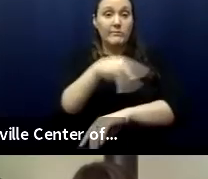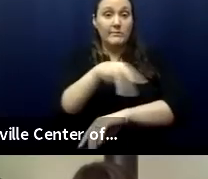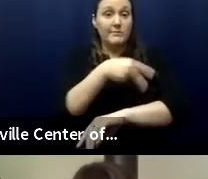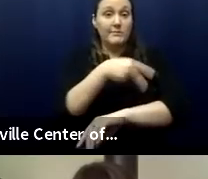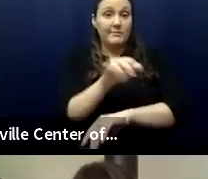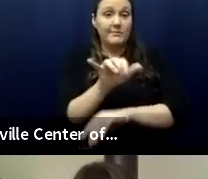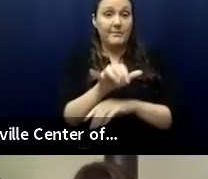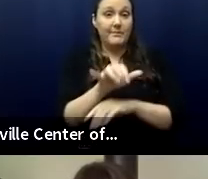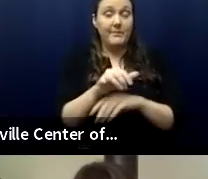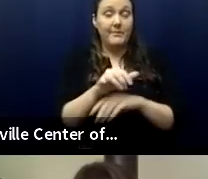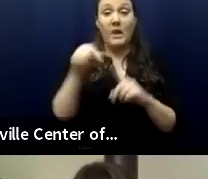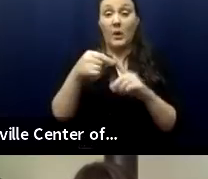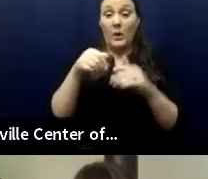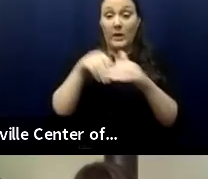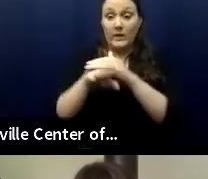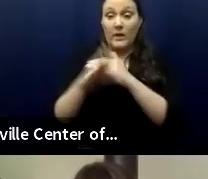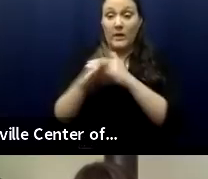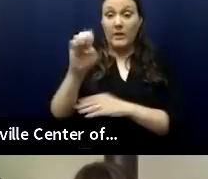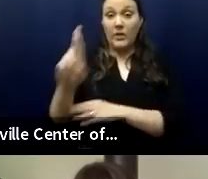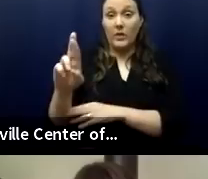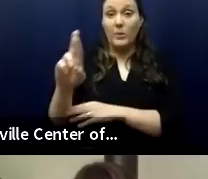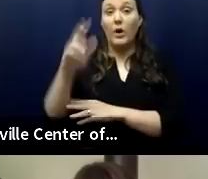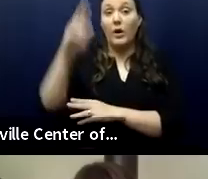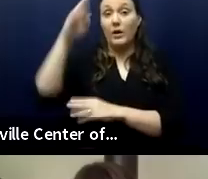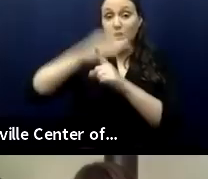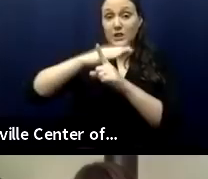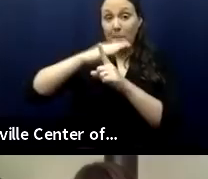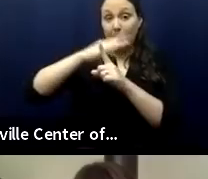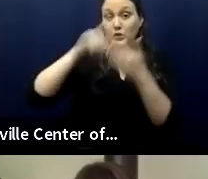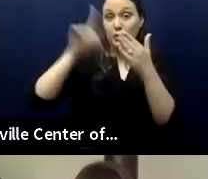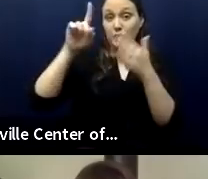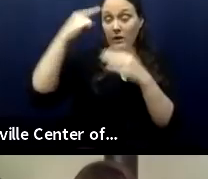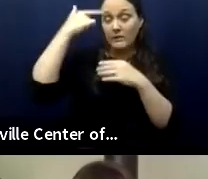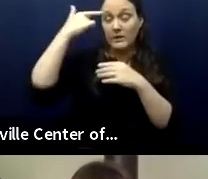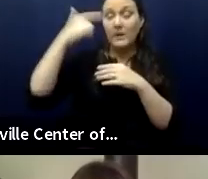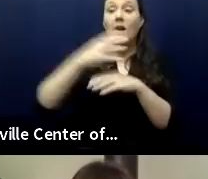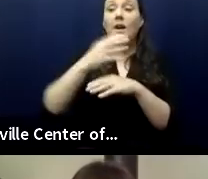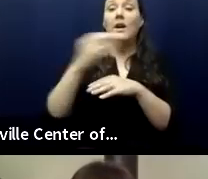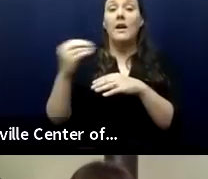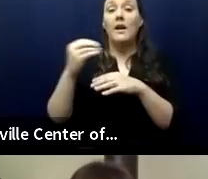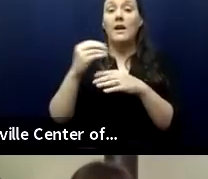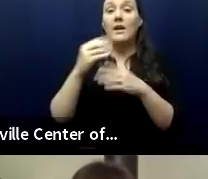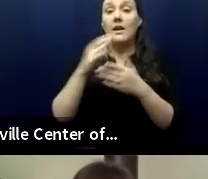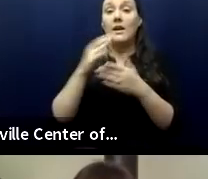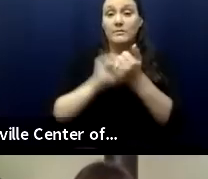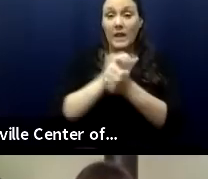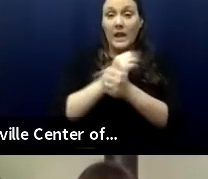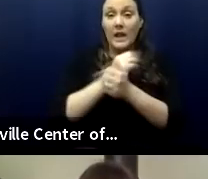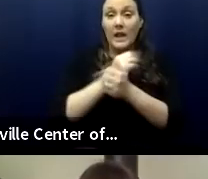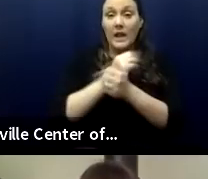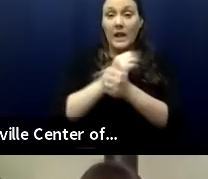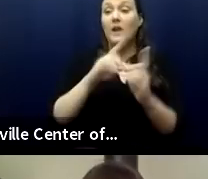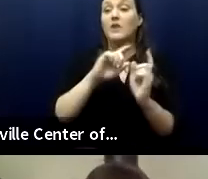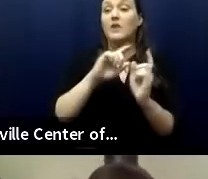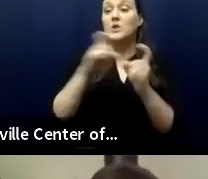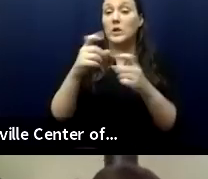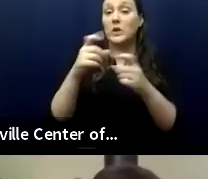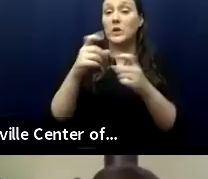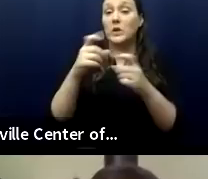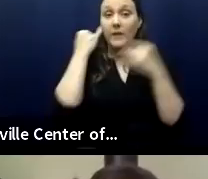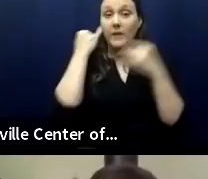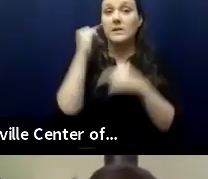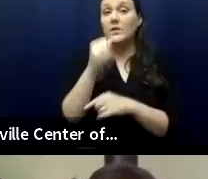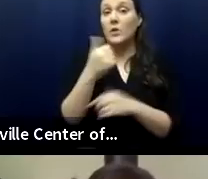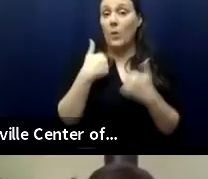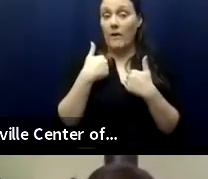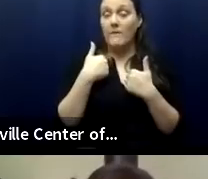is taken, hand sanitizer is provided, the 3 questions are asked, and masks are provided if they don't have one. Us enforcing these rules